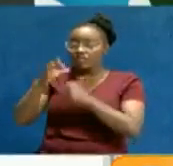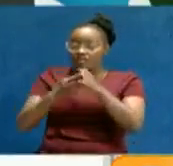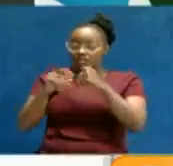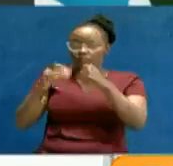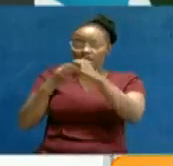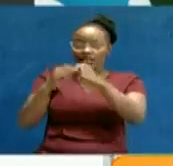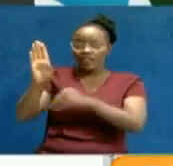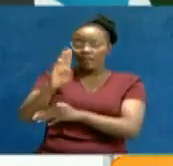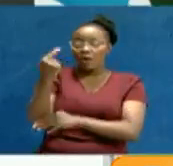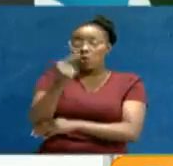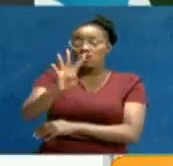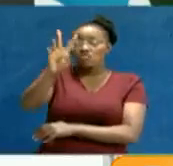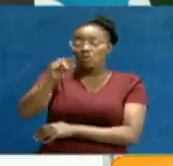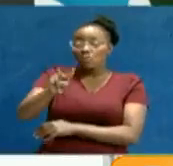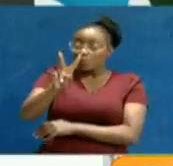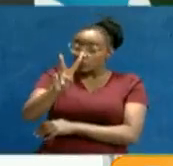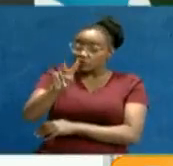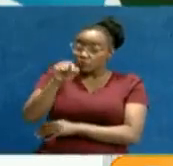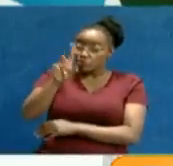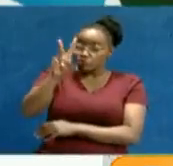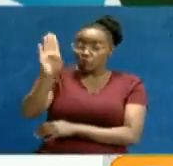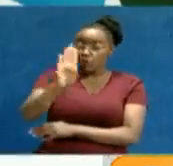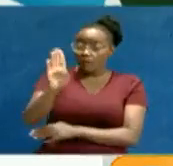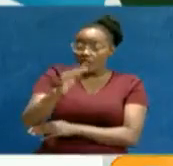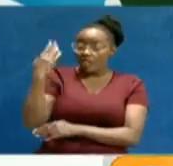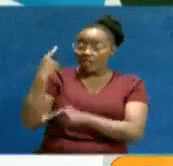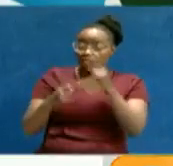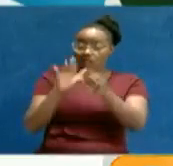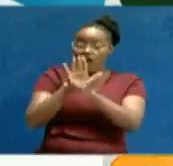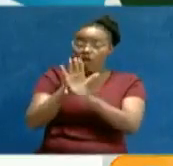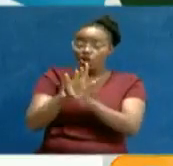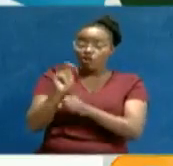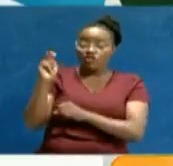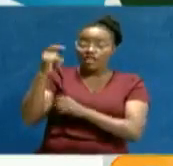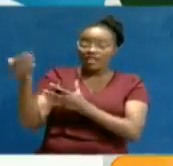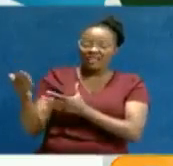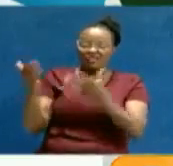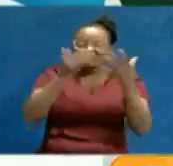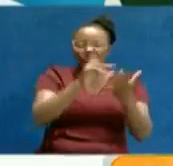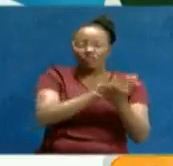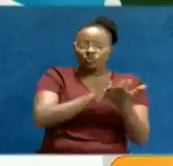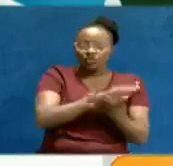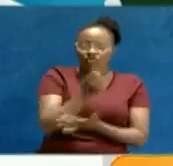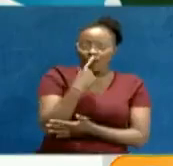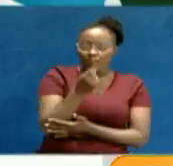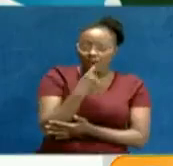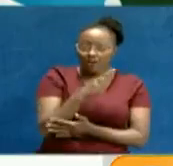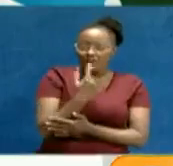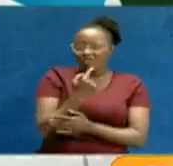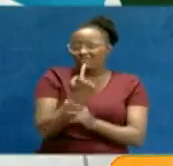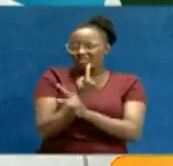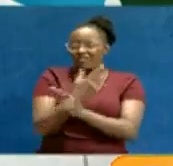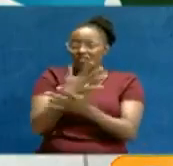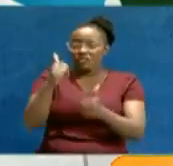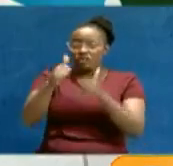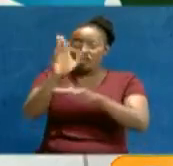billion shillings to just 4.2 billion shillings last year. Majority of Kenyan exports to Tanzania are soap, medicaments or substances